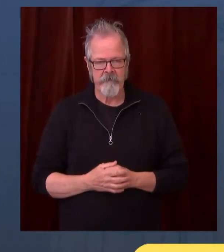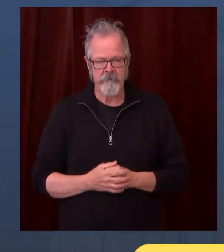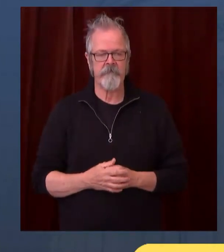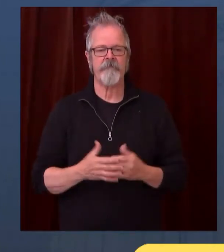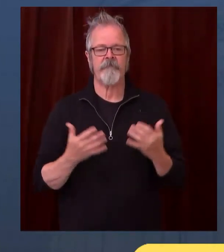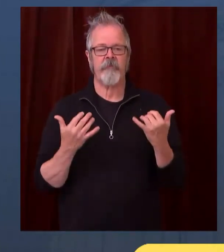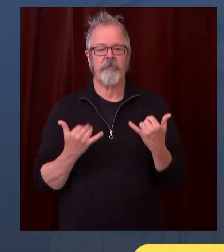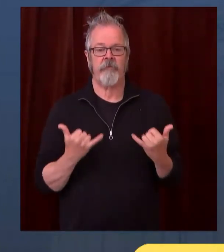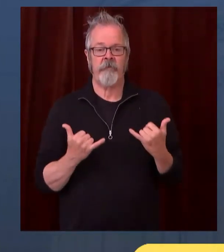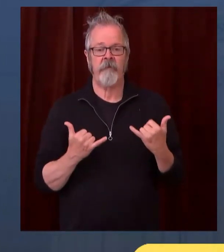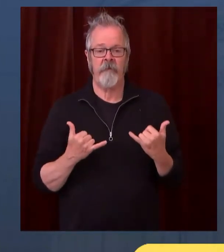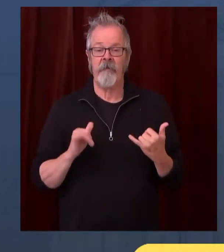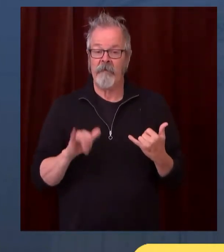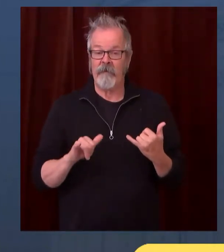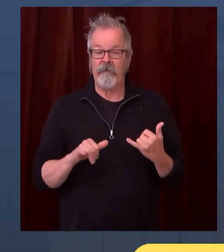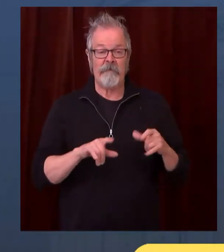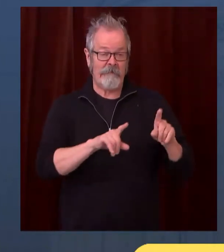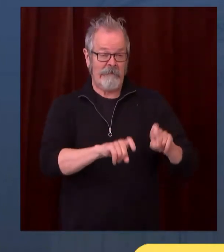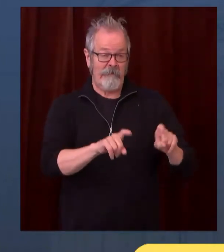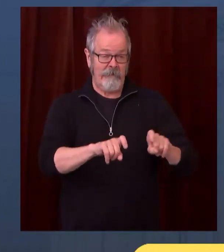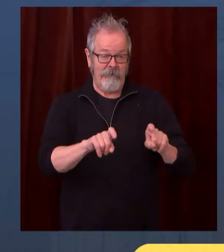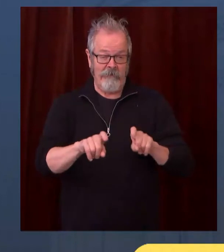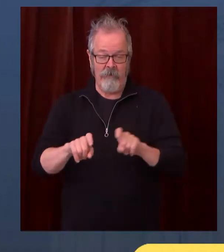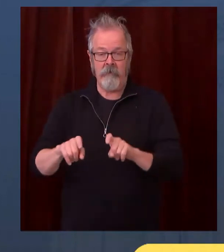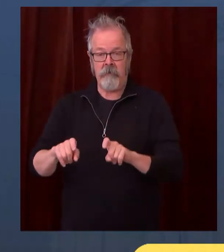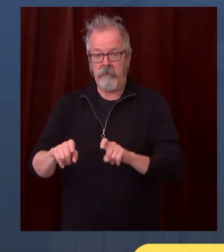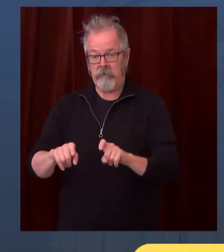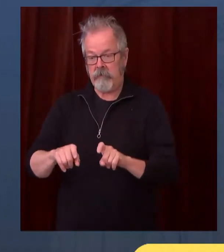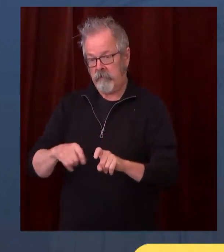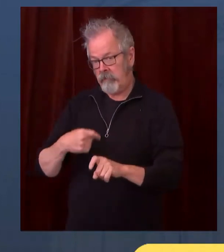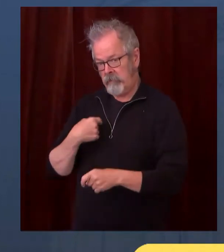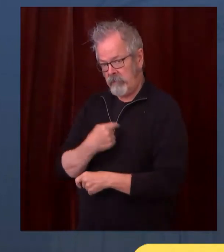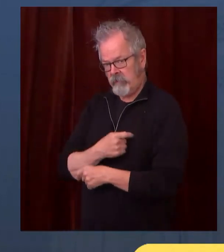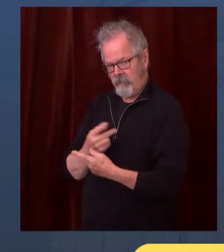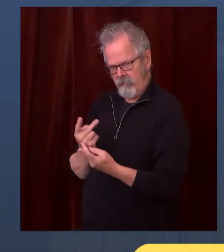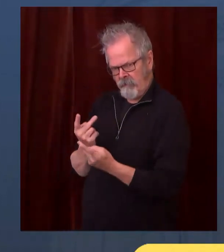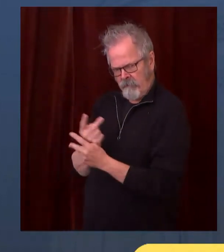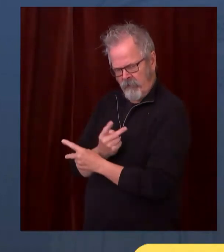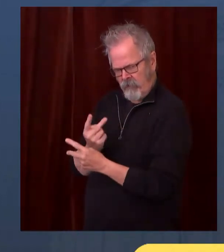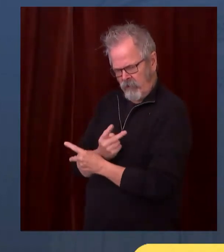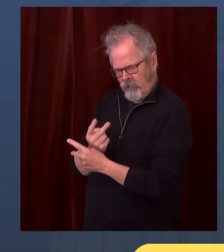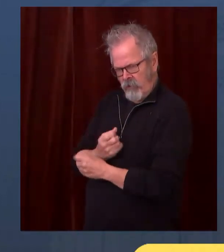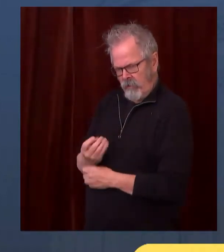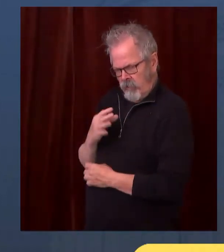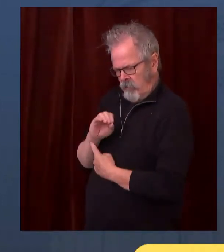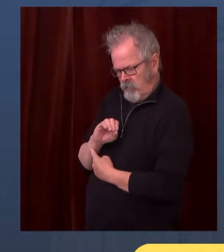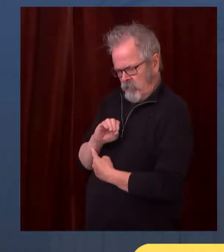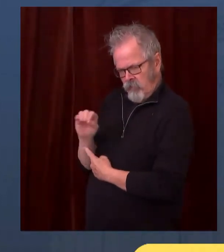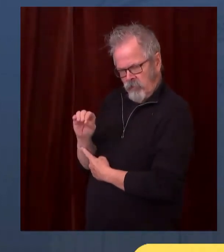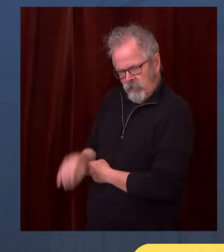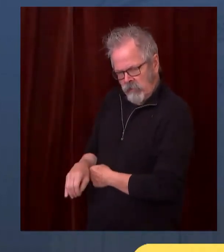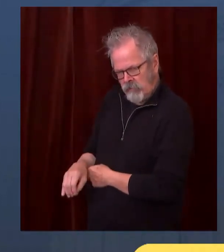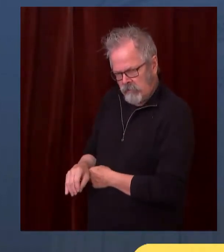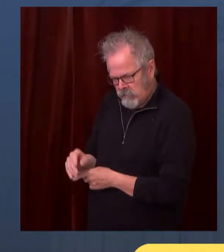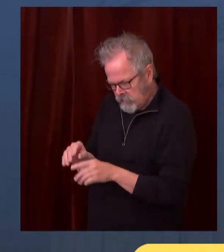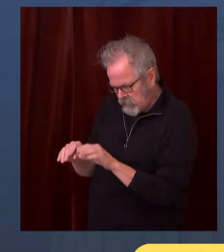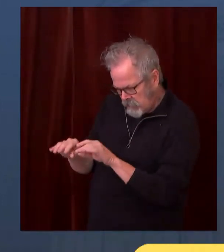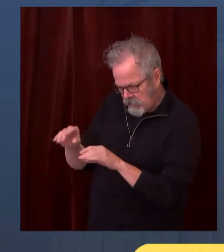that we should be looking at testing in nursing facilities and assisted living. I don't